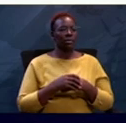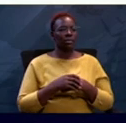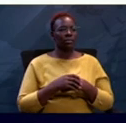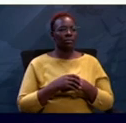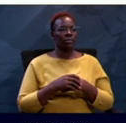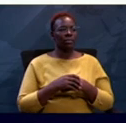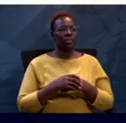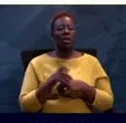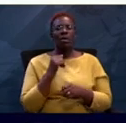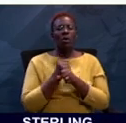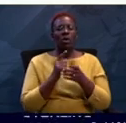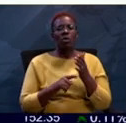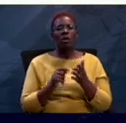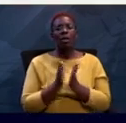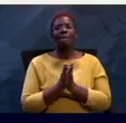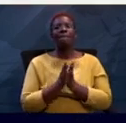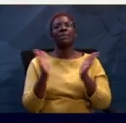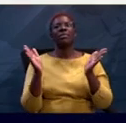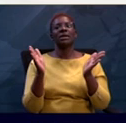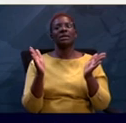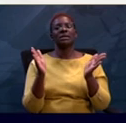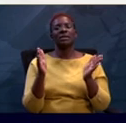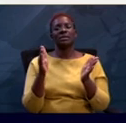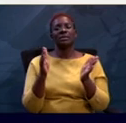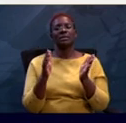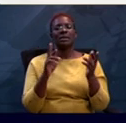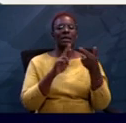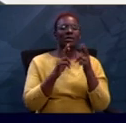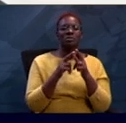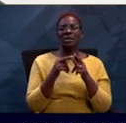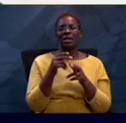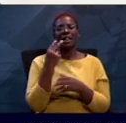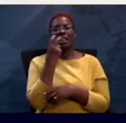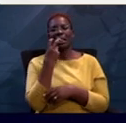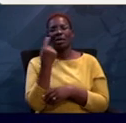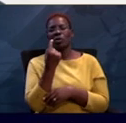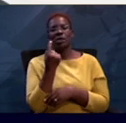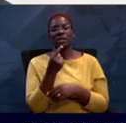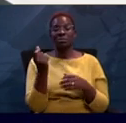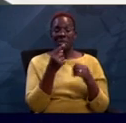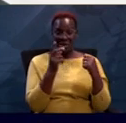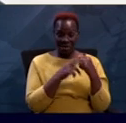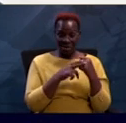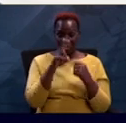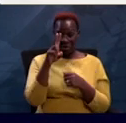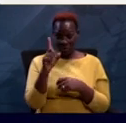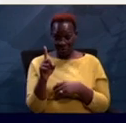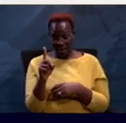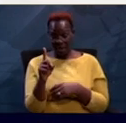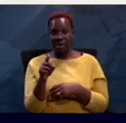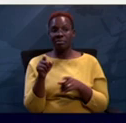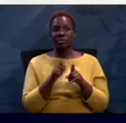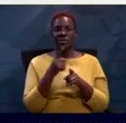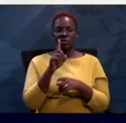What was being done is public relations. In July 2021, a minimum bonus for the last financial year amounting to Kenya shillings